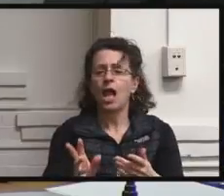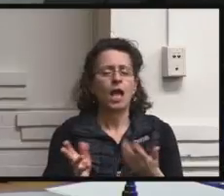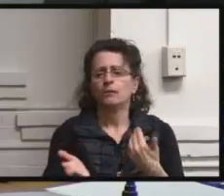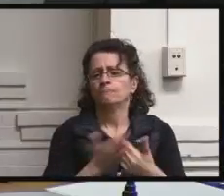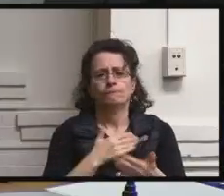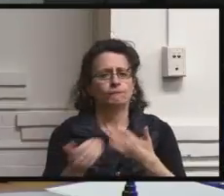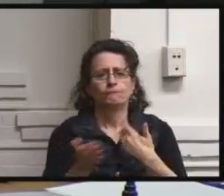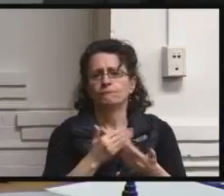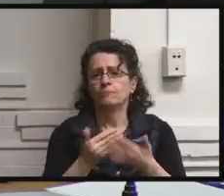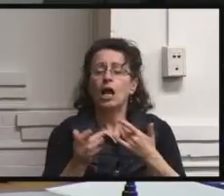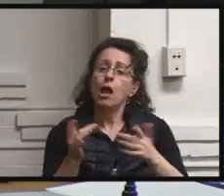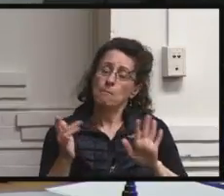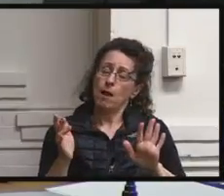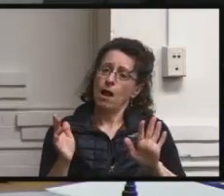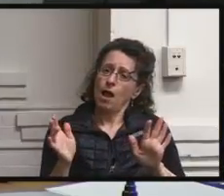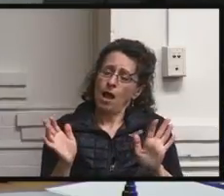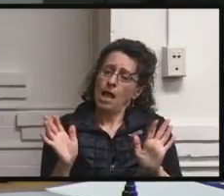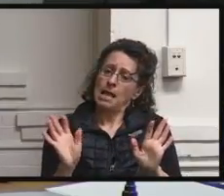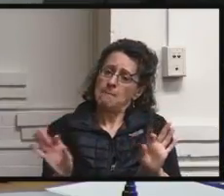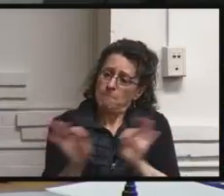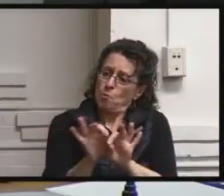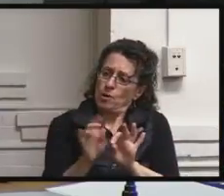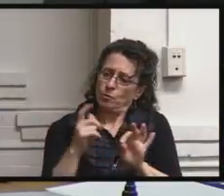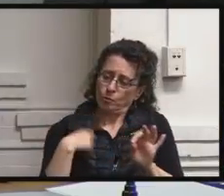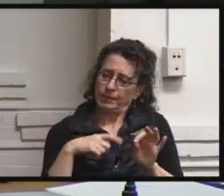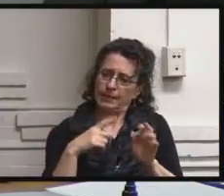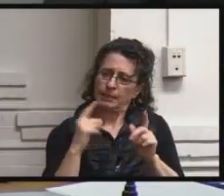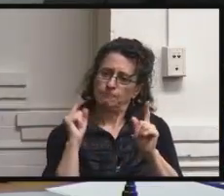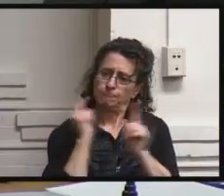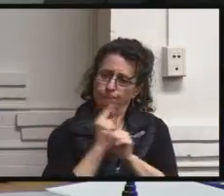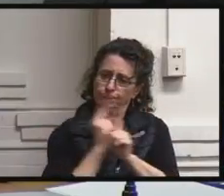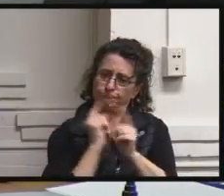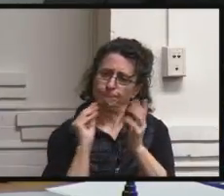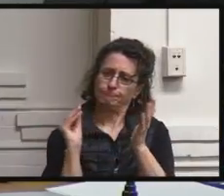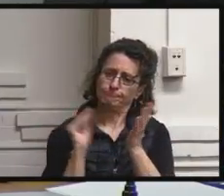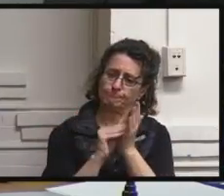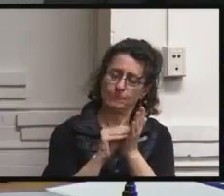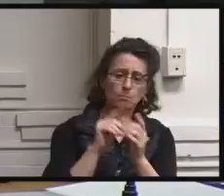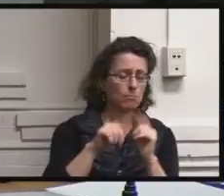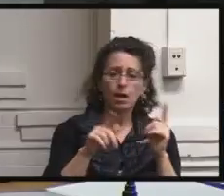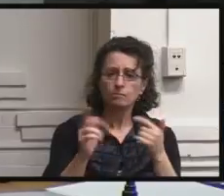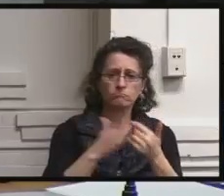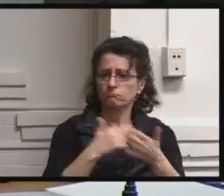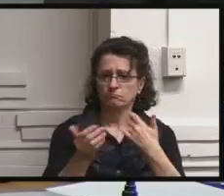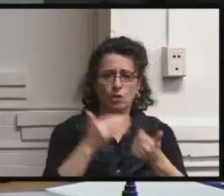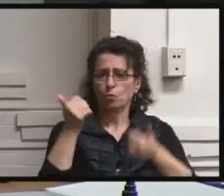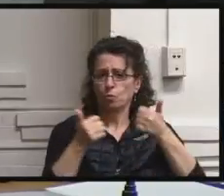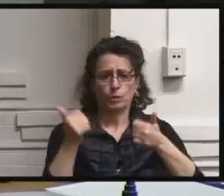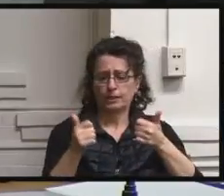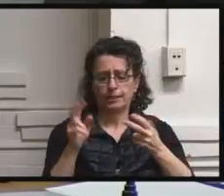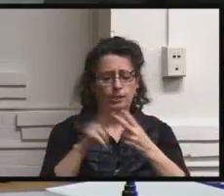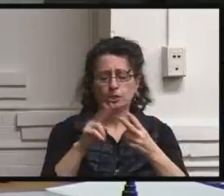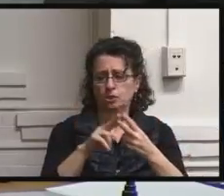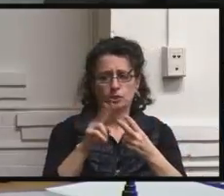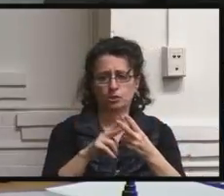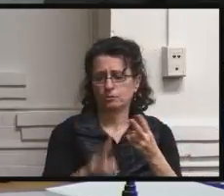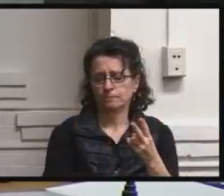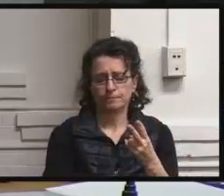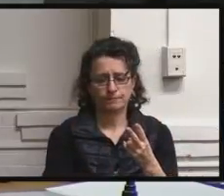very delicate question, but we can put that on the ballot. Ultimately, the